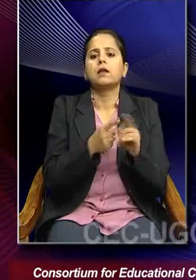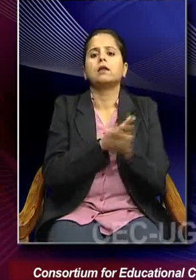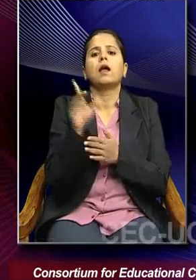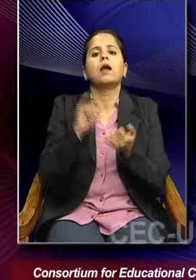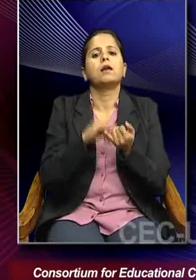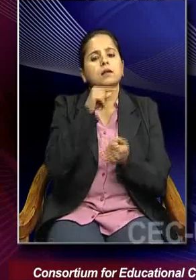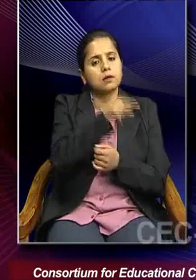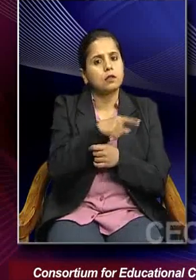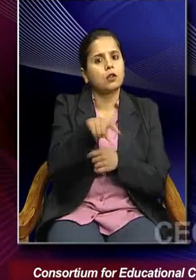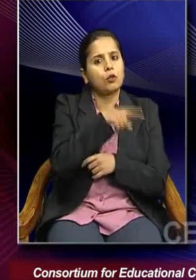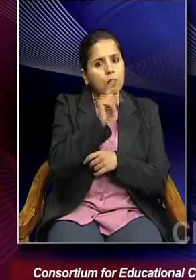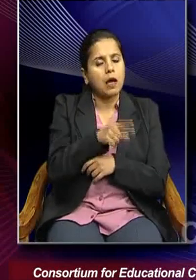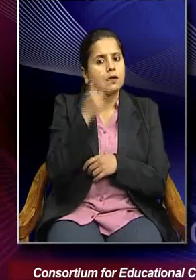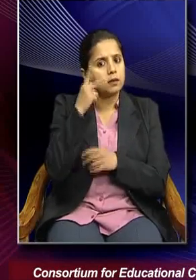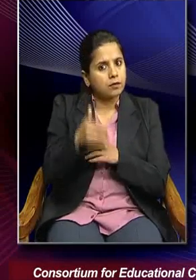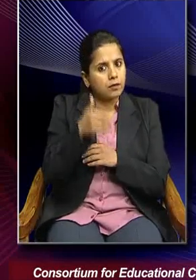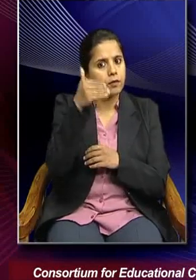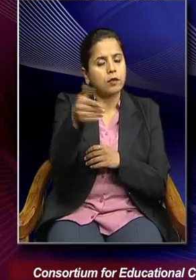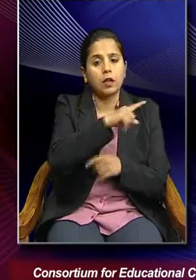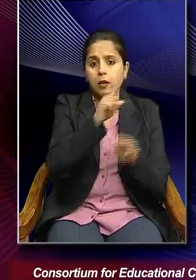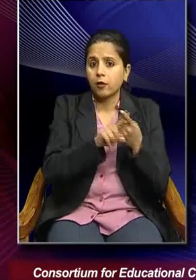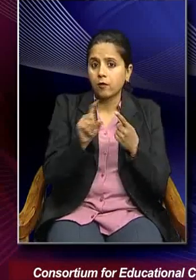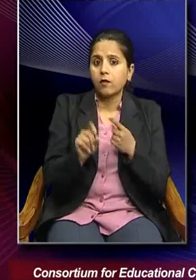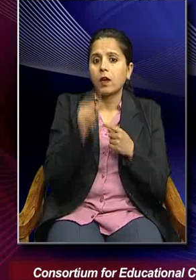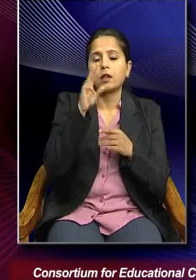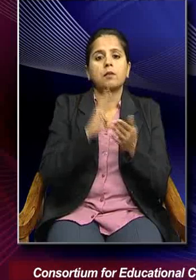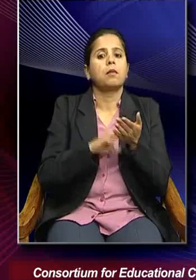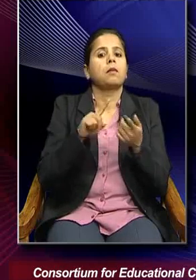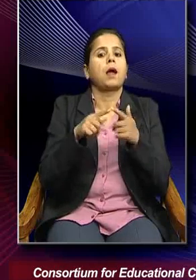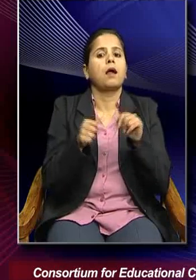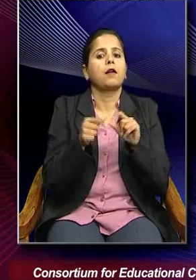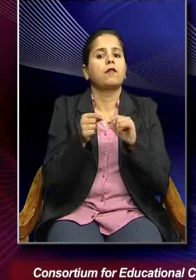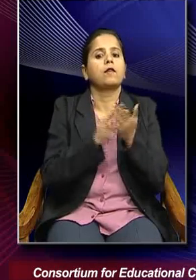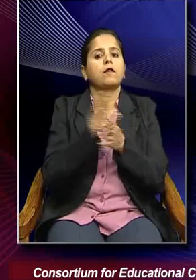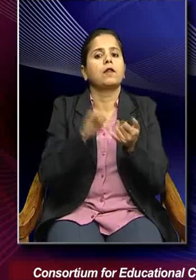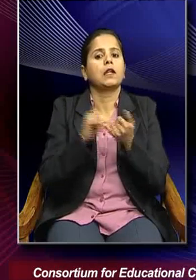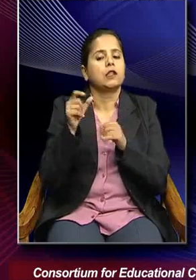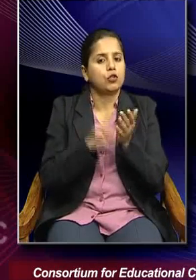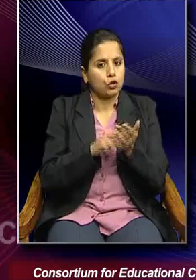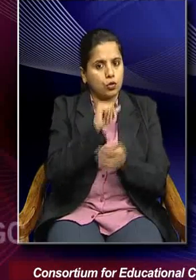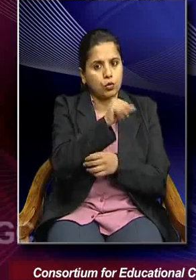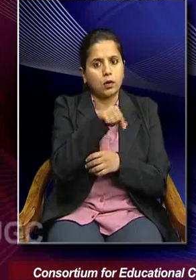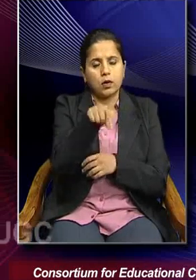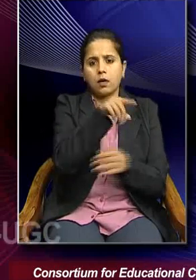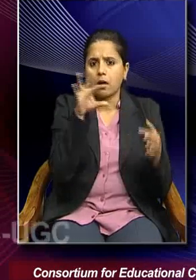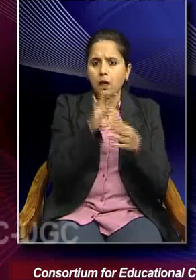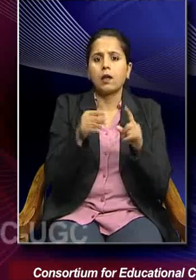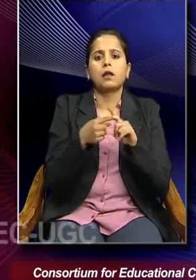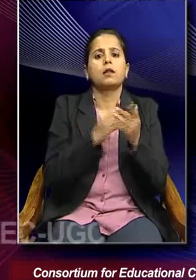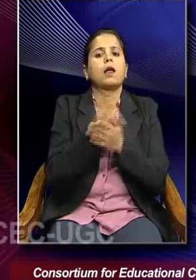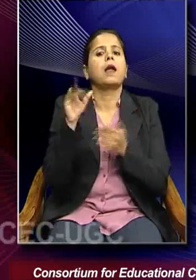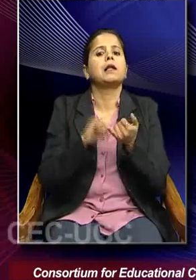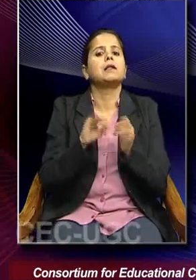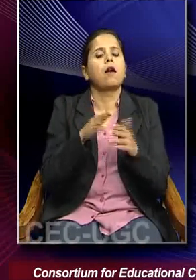who is to be considered as the first metaphysician, because it was with Thales that